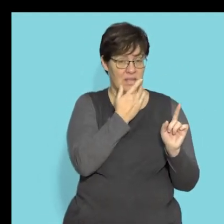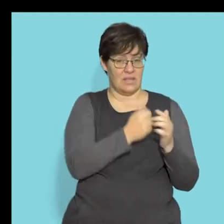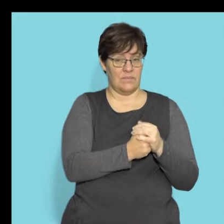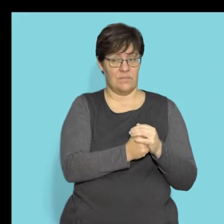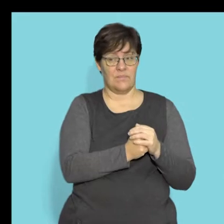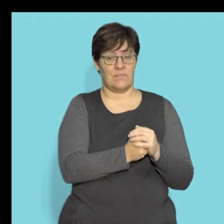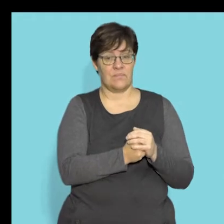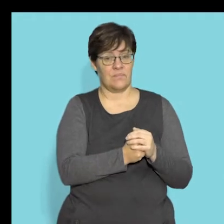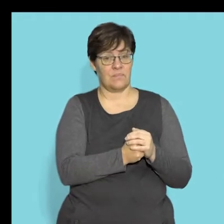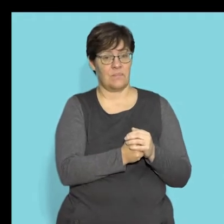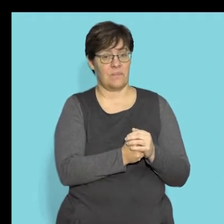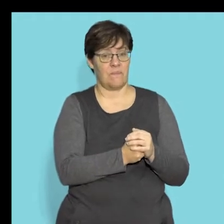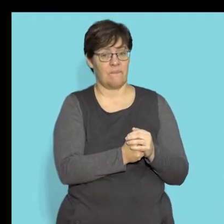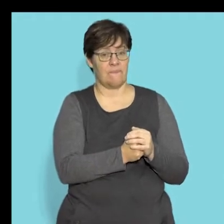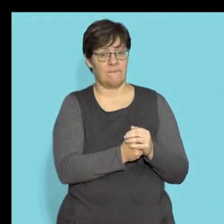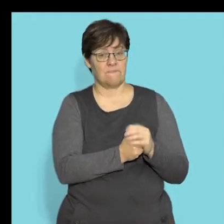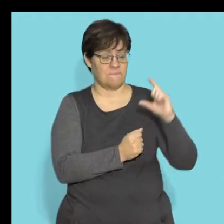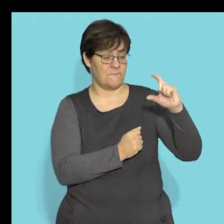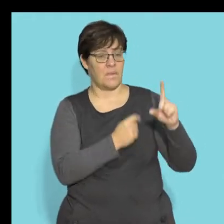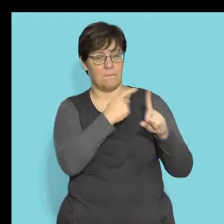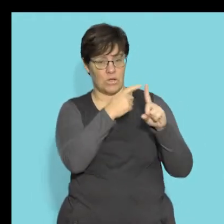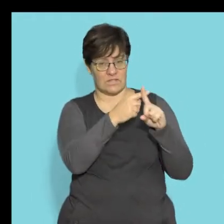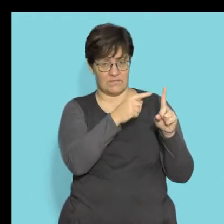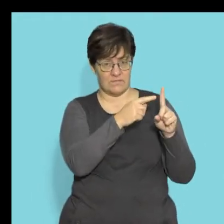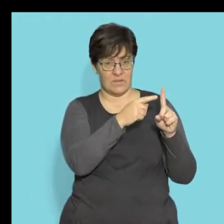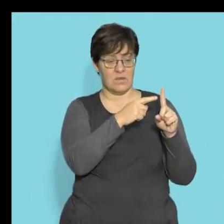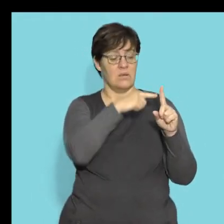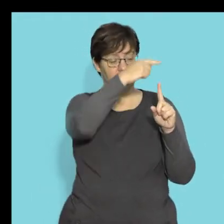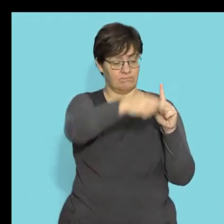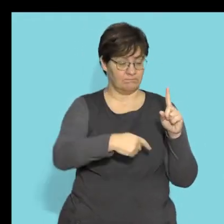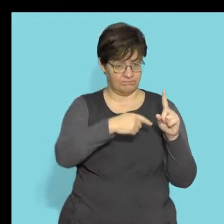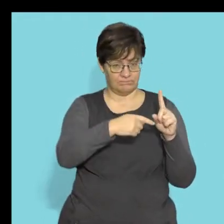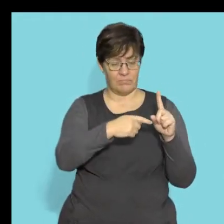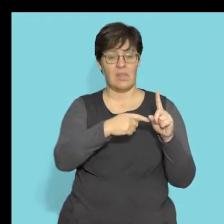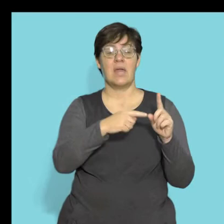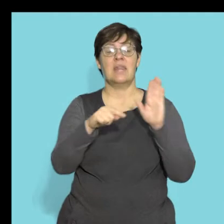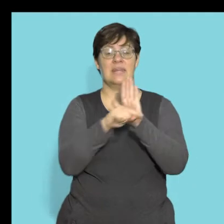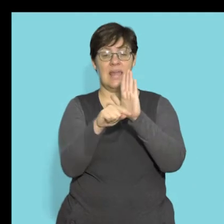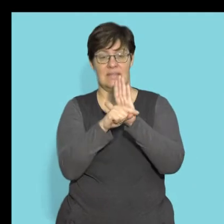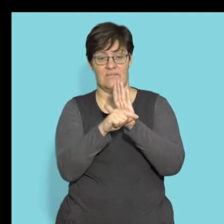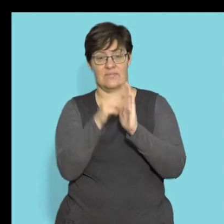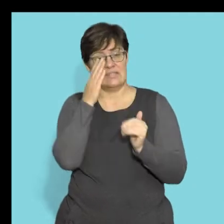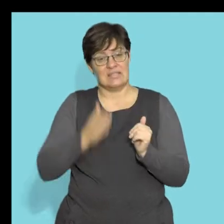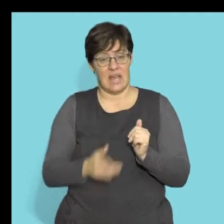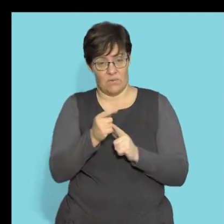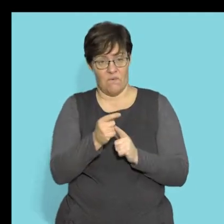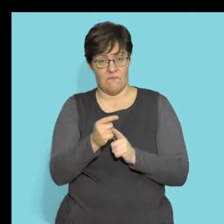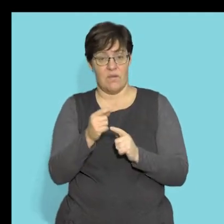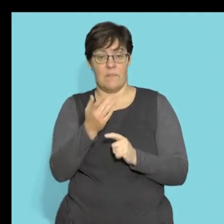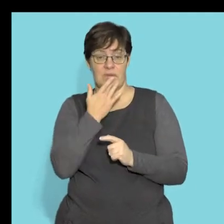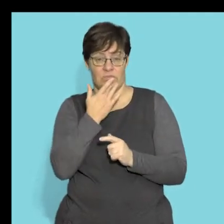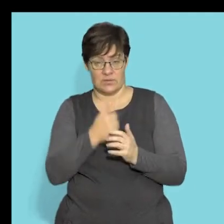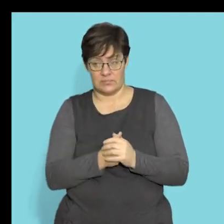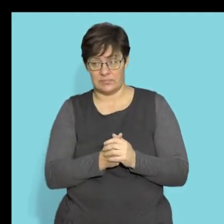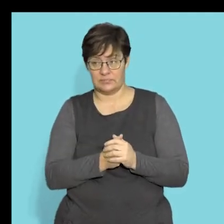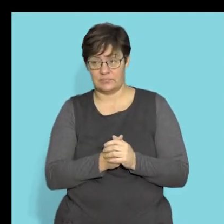of a battery, so the positive terminal of the battery in a circuit, round to the negative terminal of